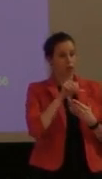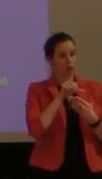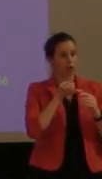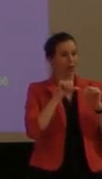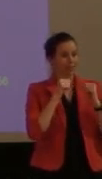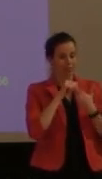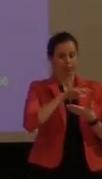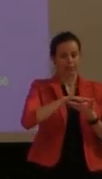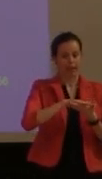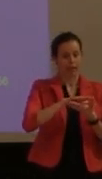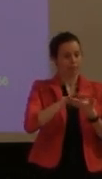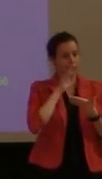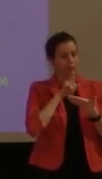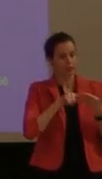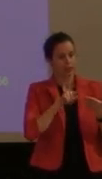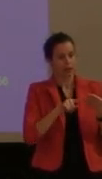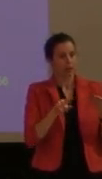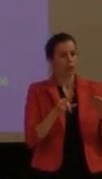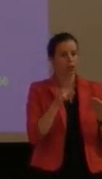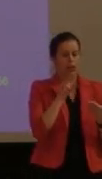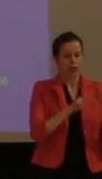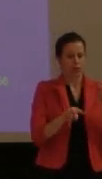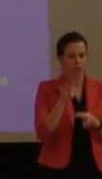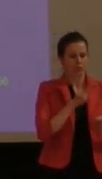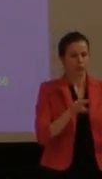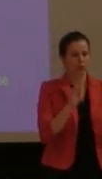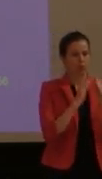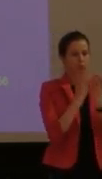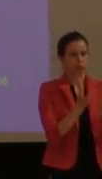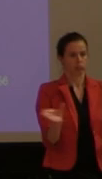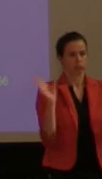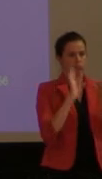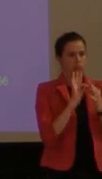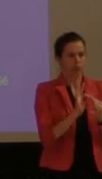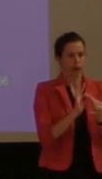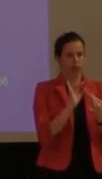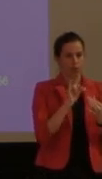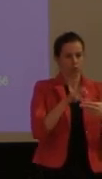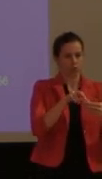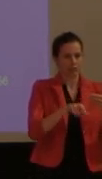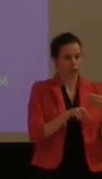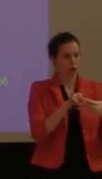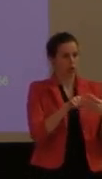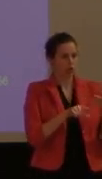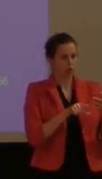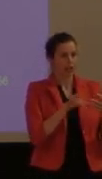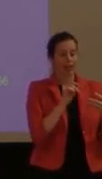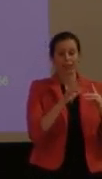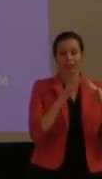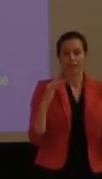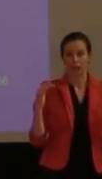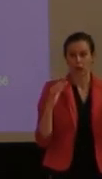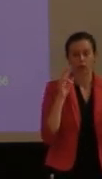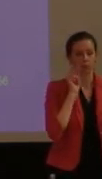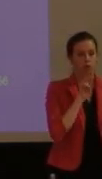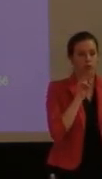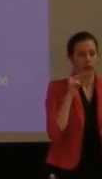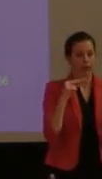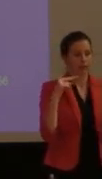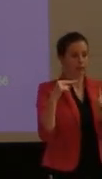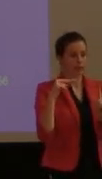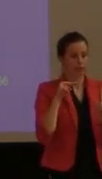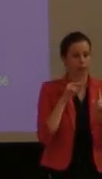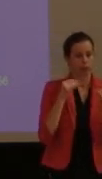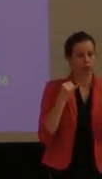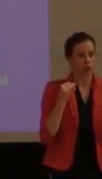more broadly at return of results. And it brought together a range of diverse perspectives that looked at the current